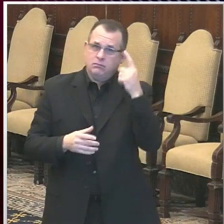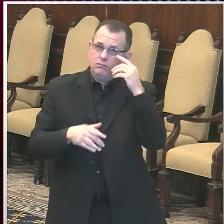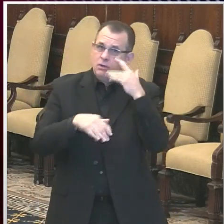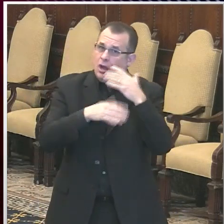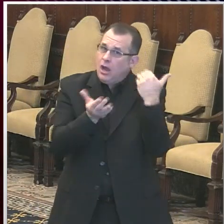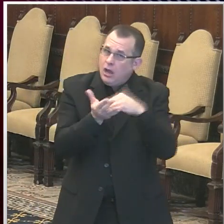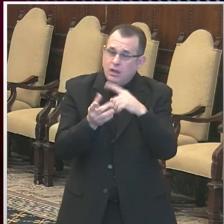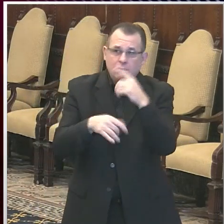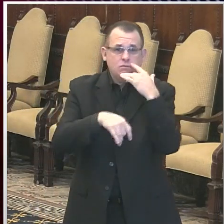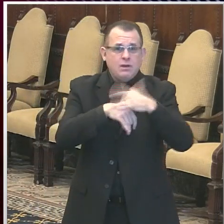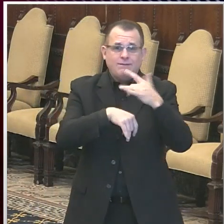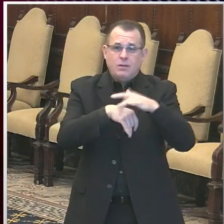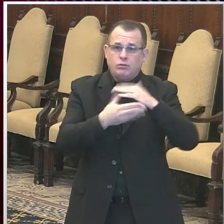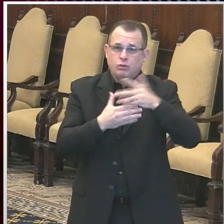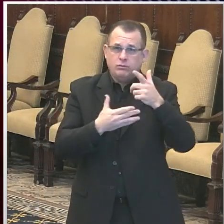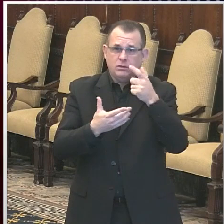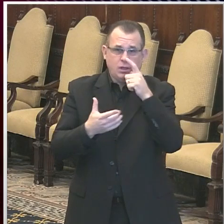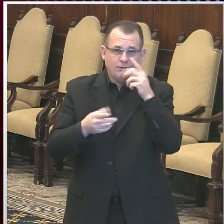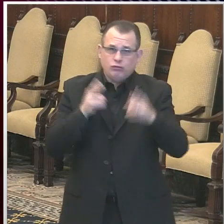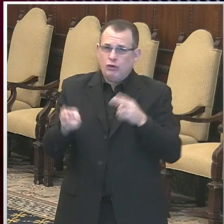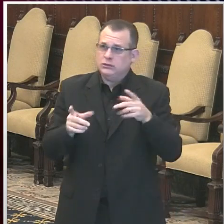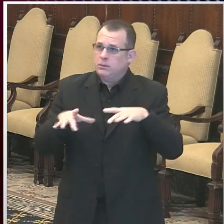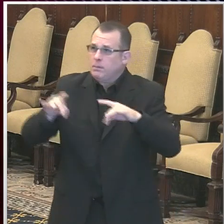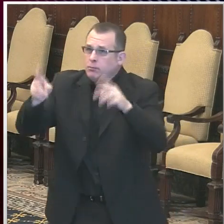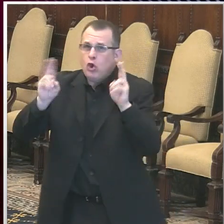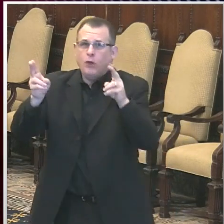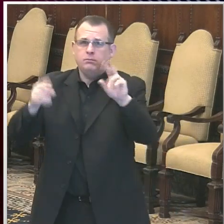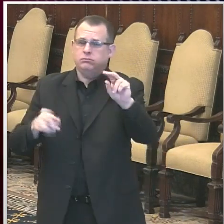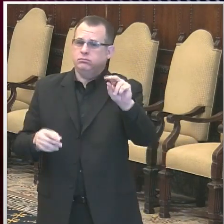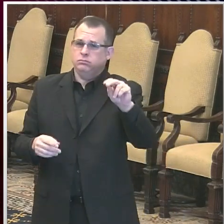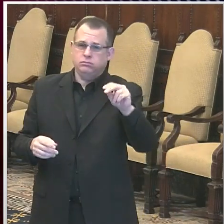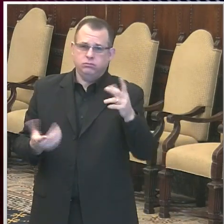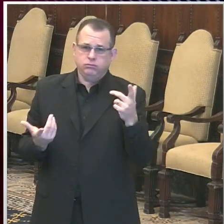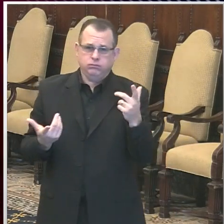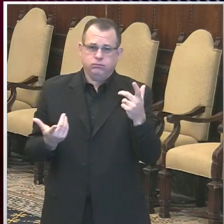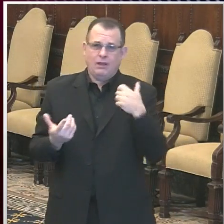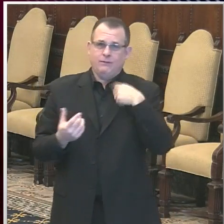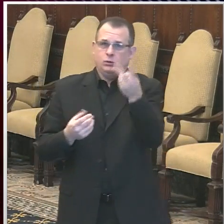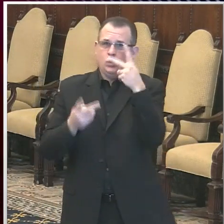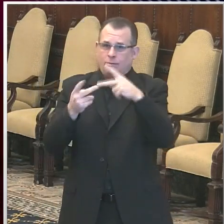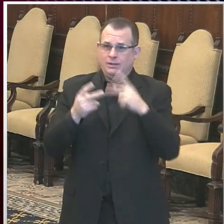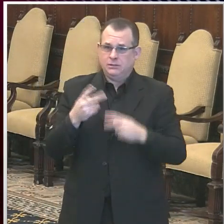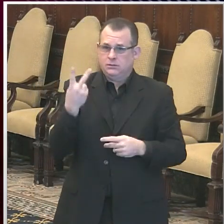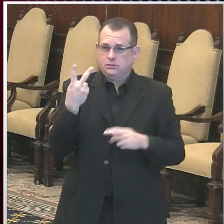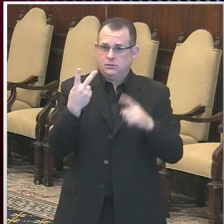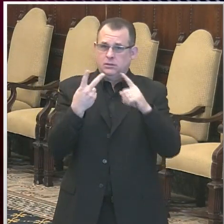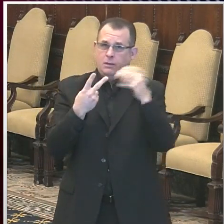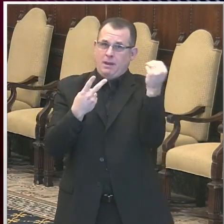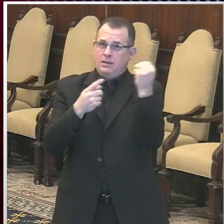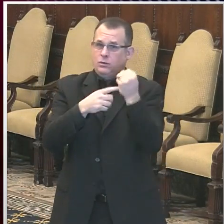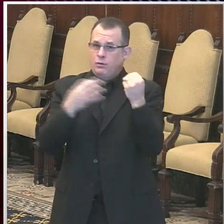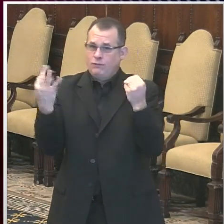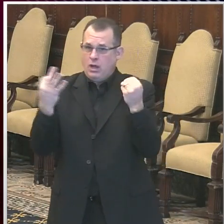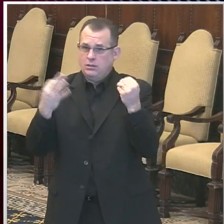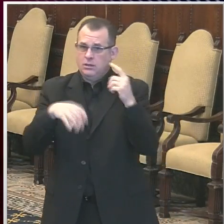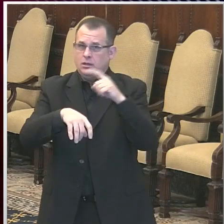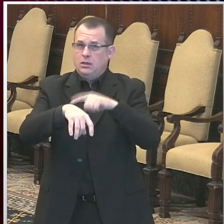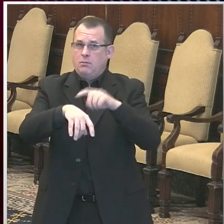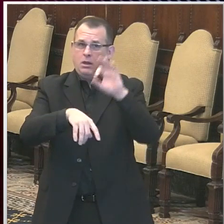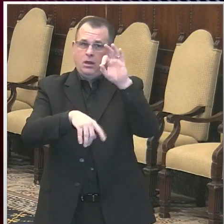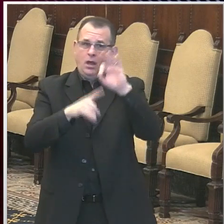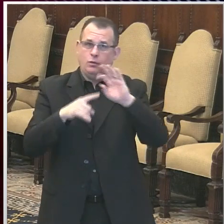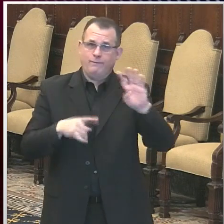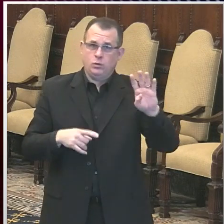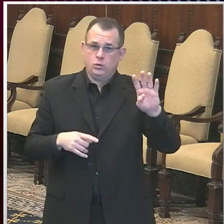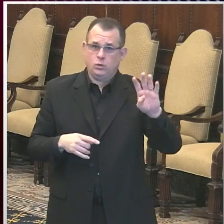rush to claim one. 2 distribution sites are available for pickup Monday through Friday from 9 a.m. to 4 p.m. Monday through Friday,